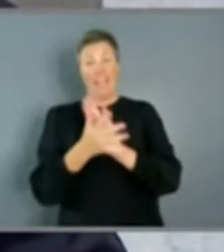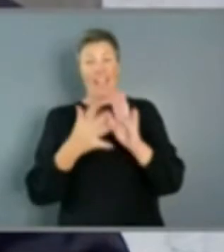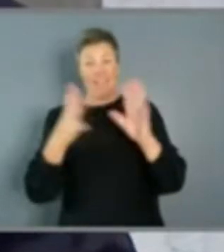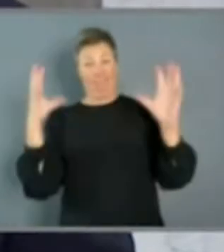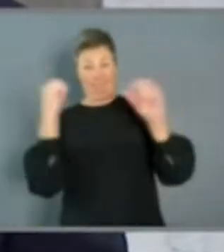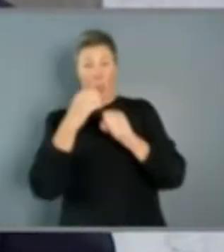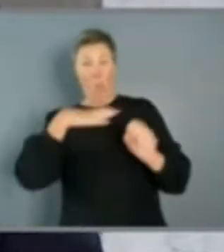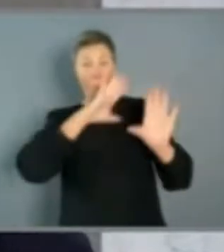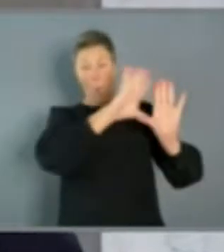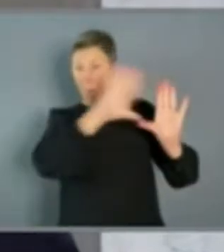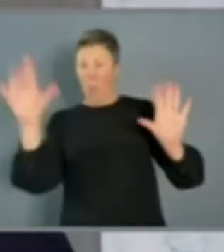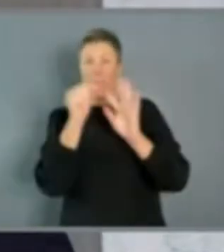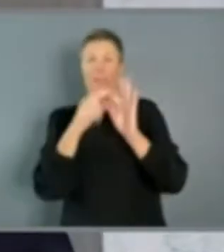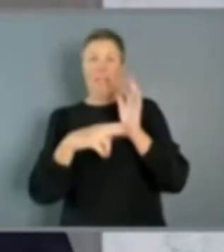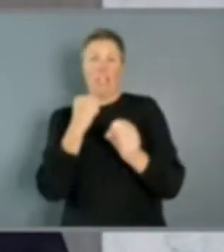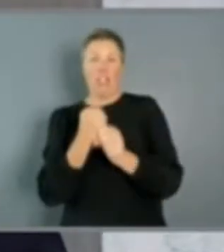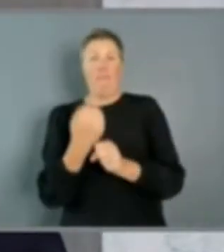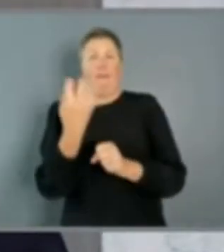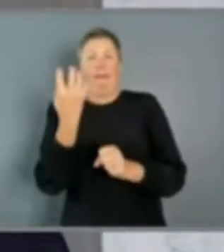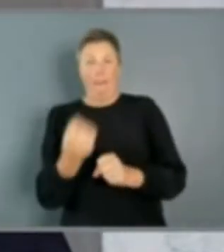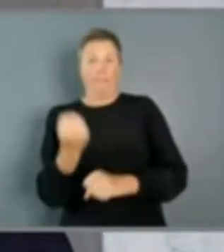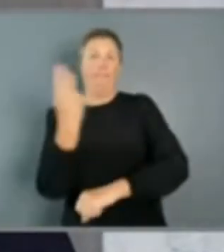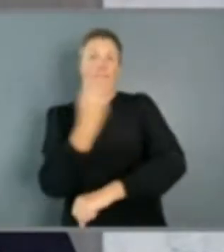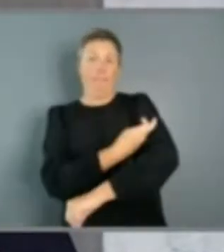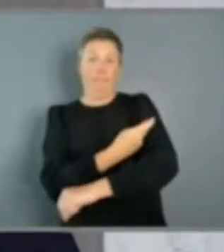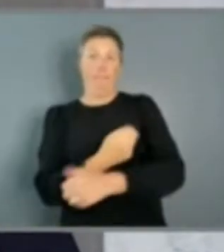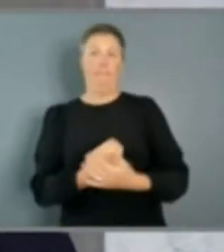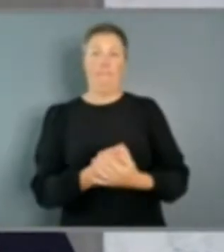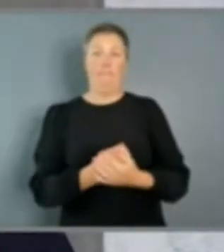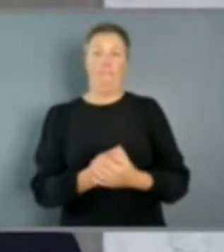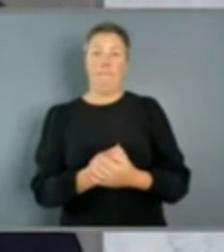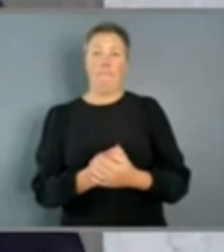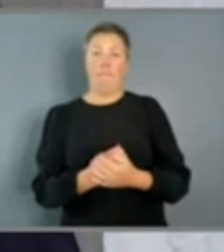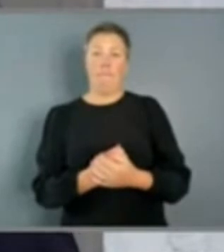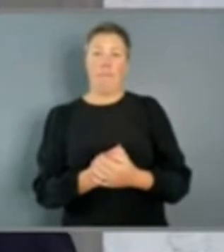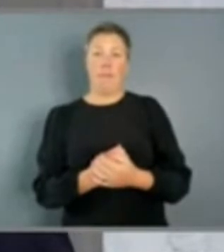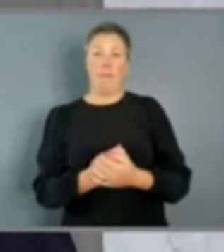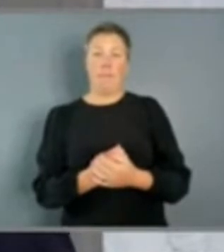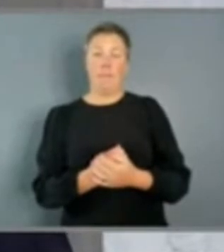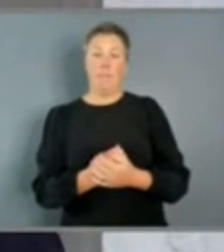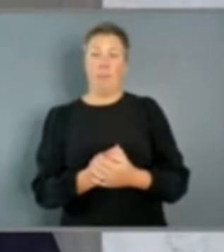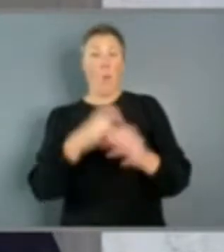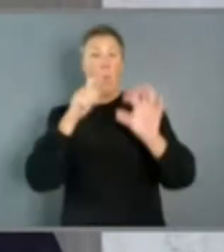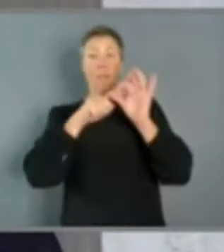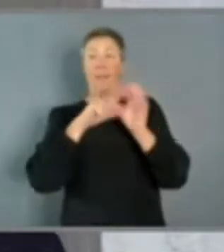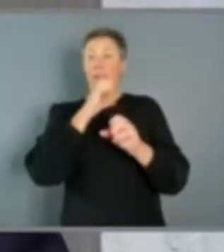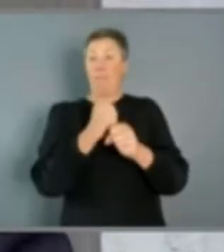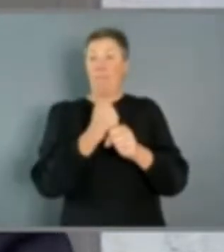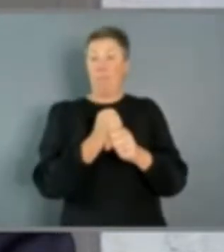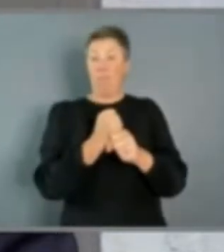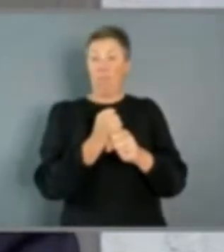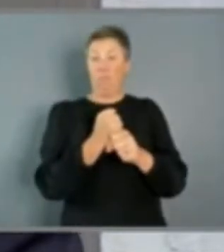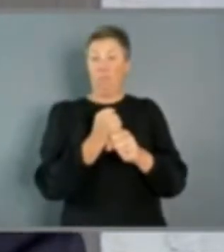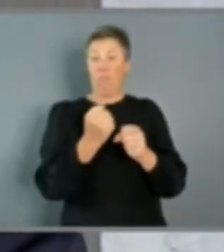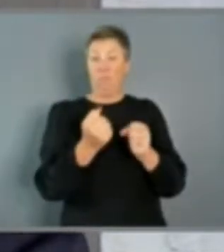the vaccinations would be undertaken by the Queensland government in the same way that they're currently doing that in